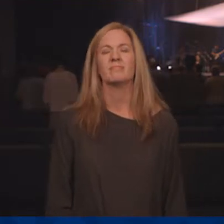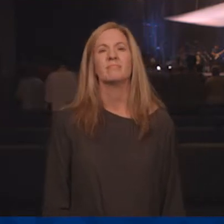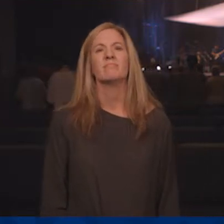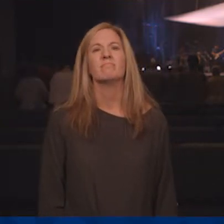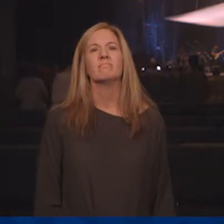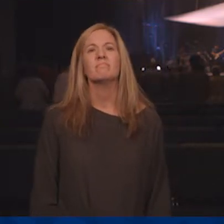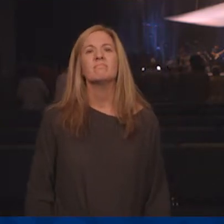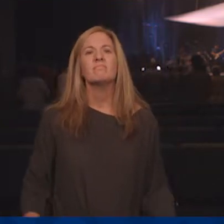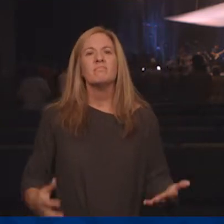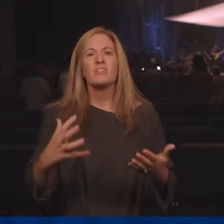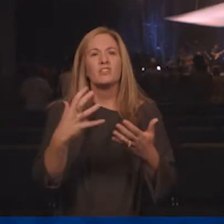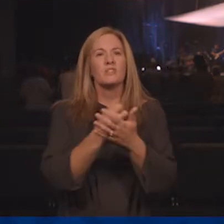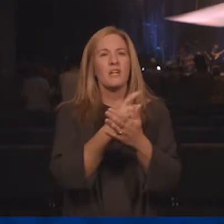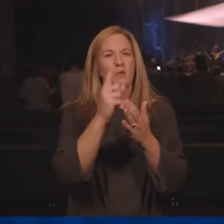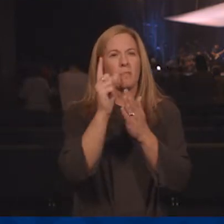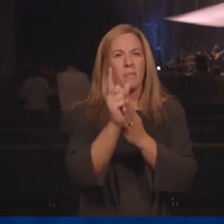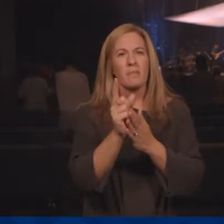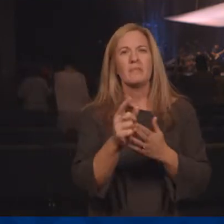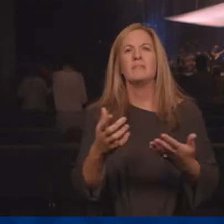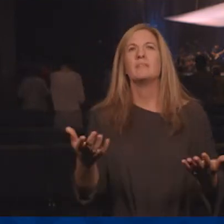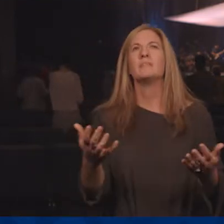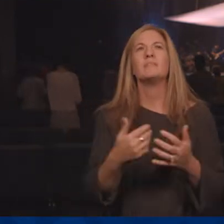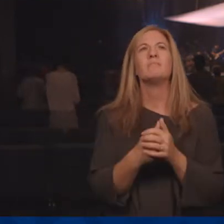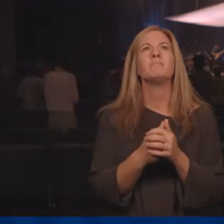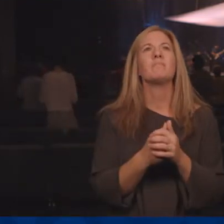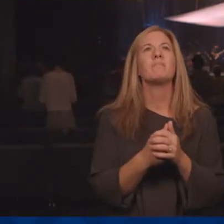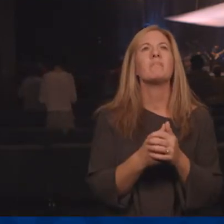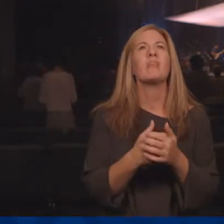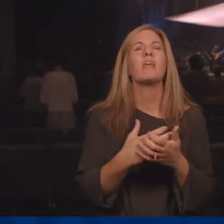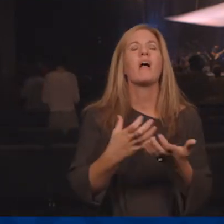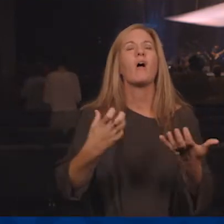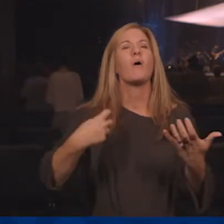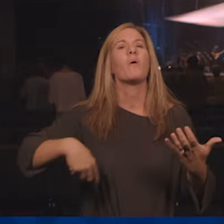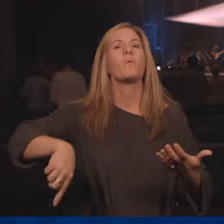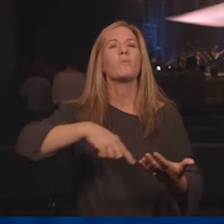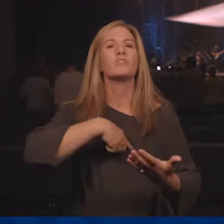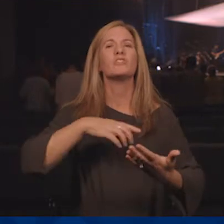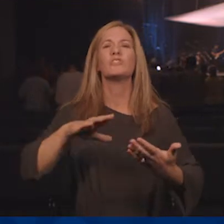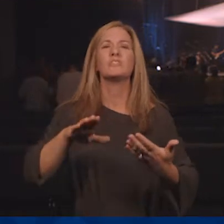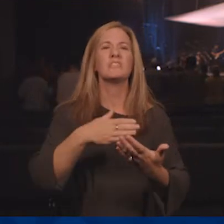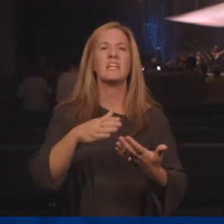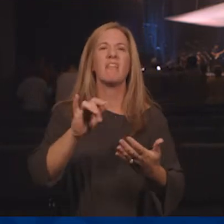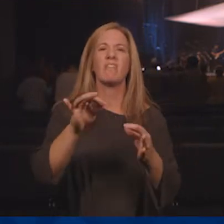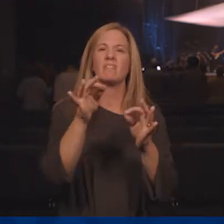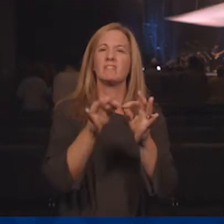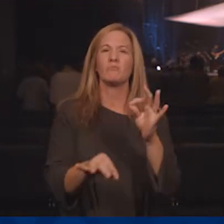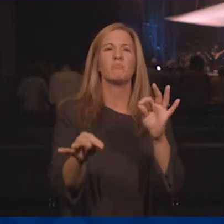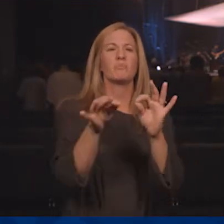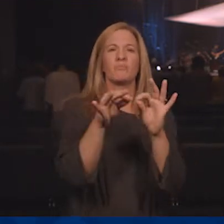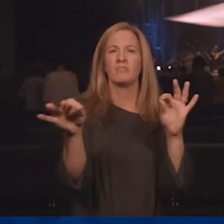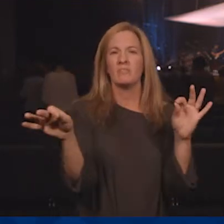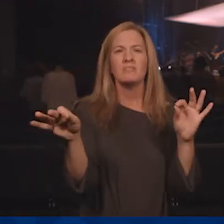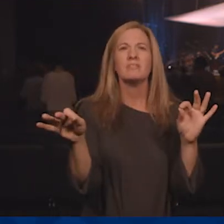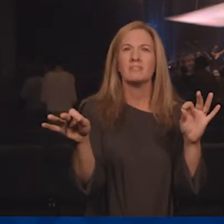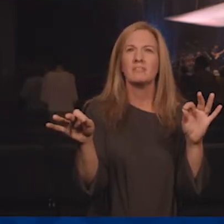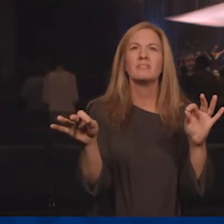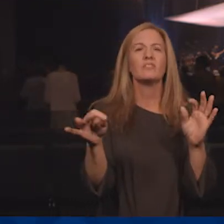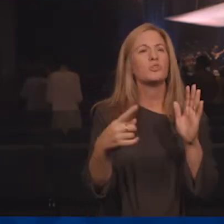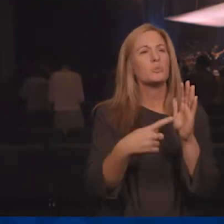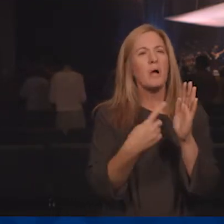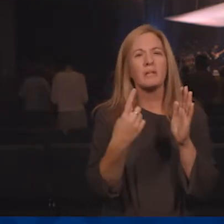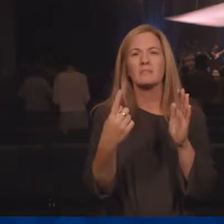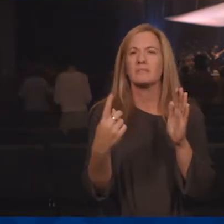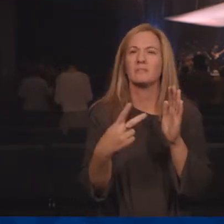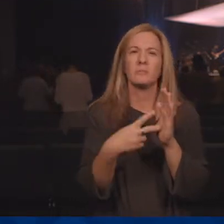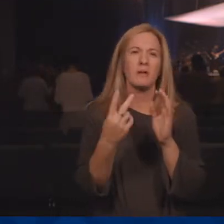Let's just take a moment. I want us to sing just that simple bridge, just once or twice